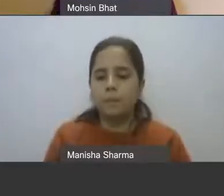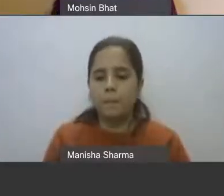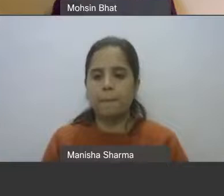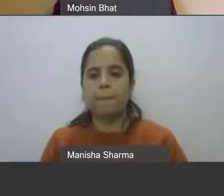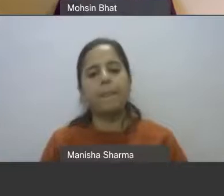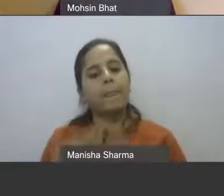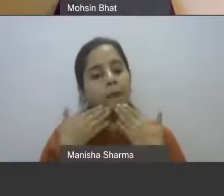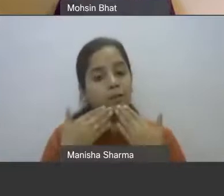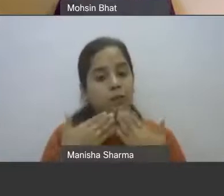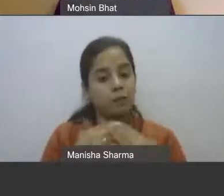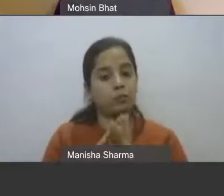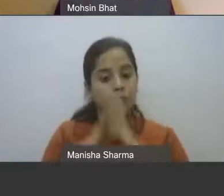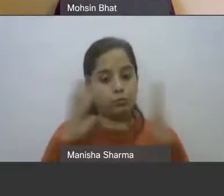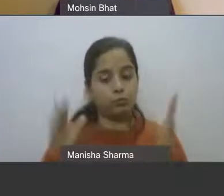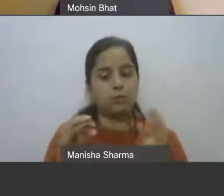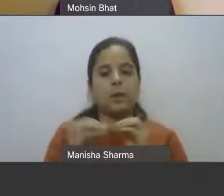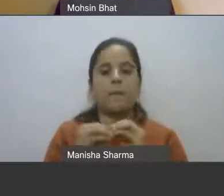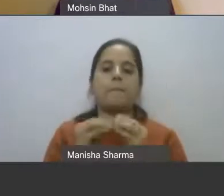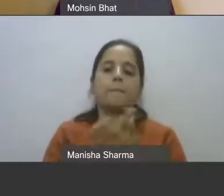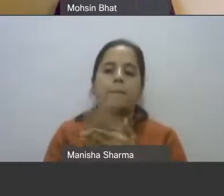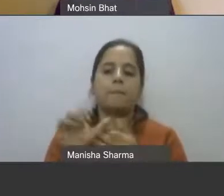Thank you so much, Professor Bhatt.